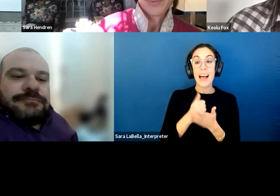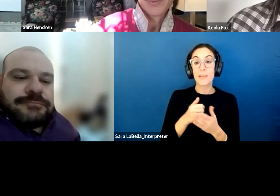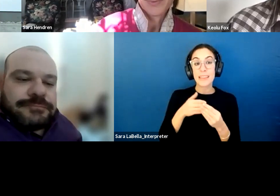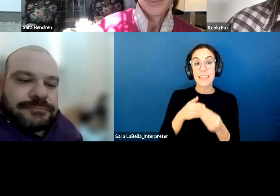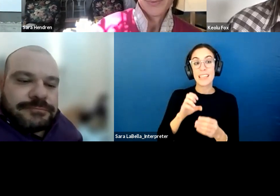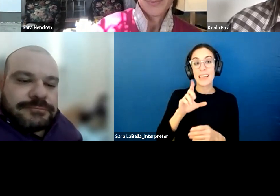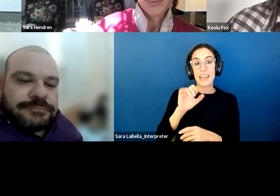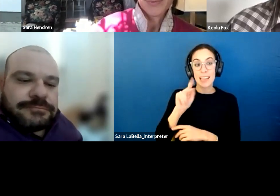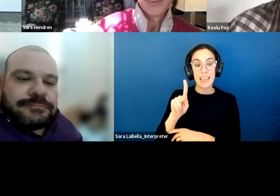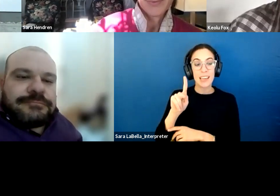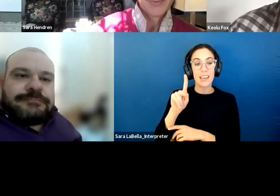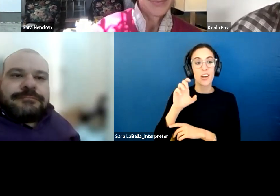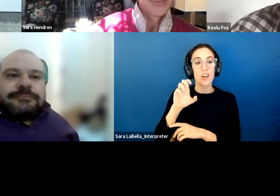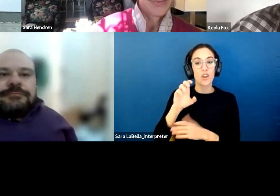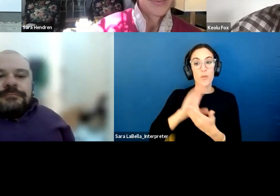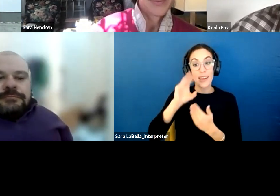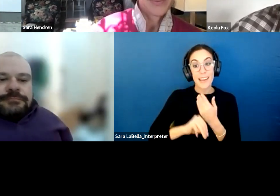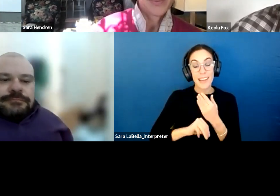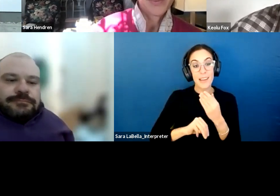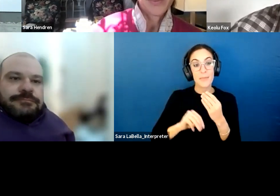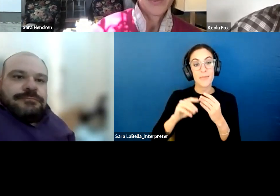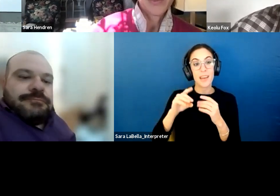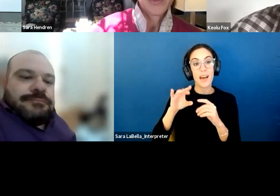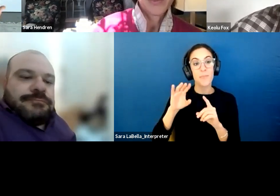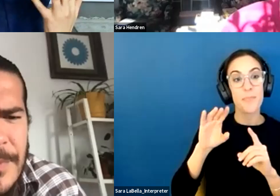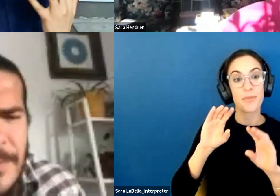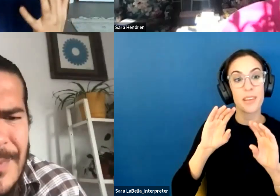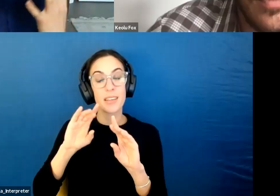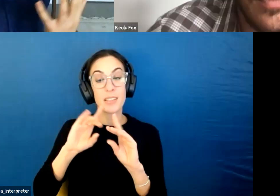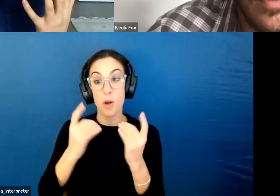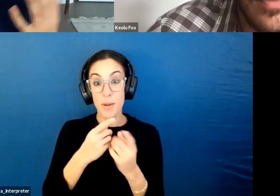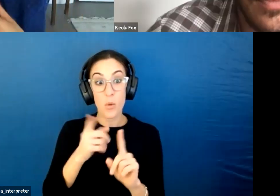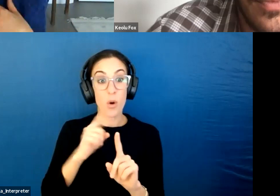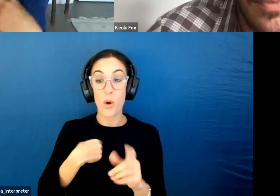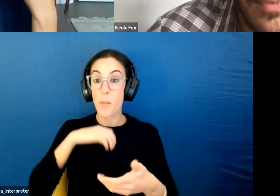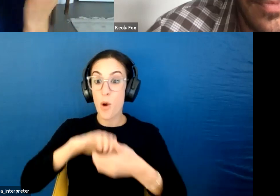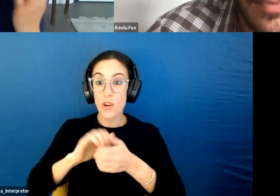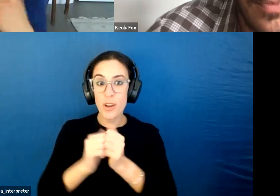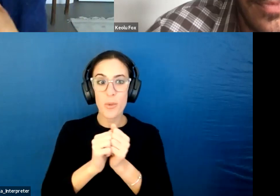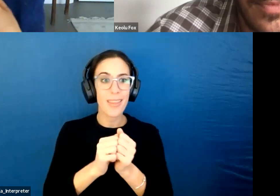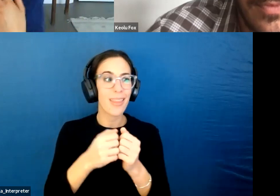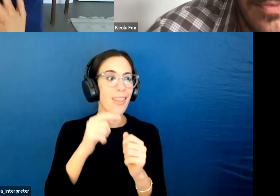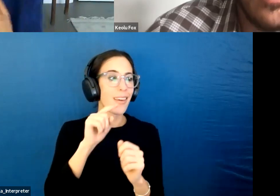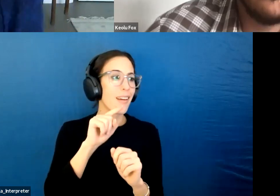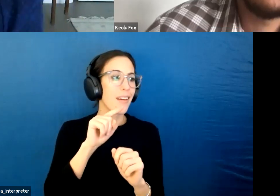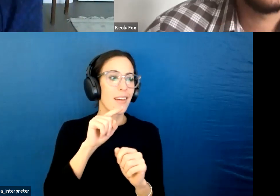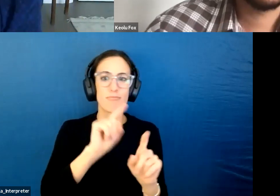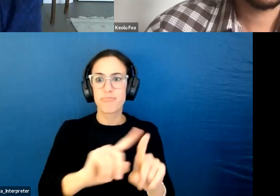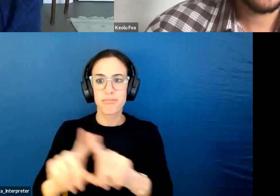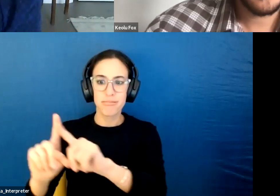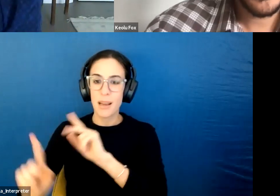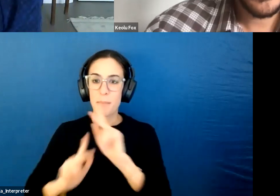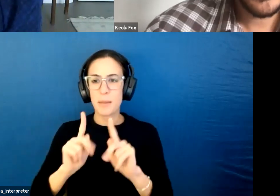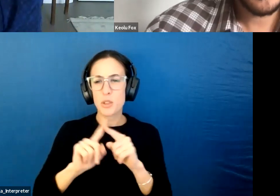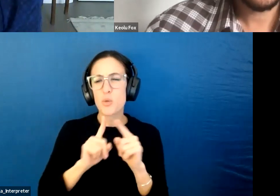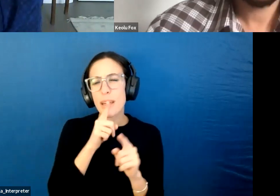development at the Scientific Citizenship Initiative at Harvard Medical School, where we're partnering with all sorts of folks, including people like Keulu and Sarah, to really